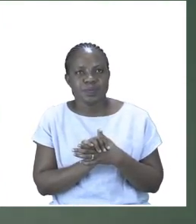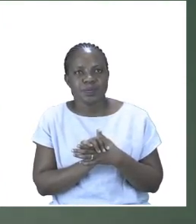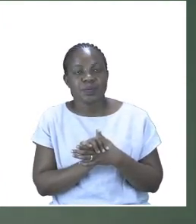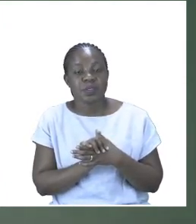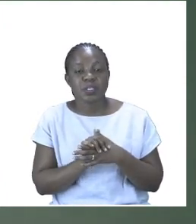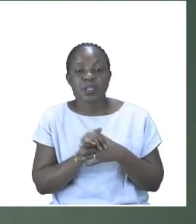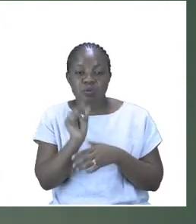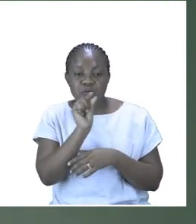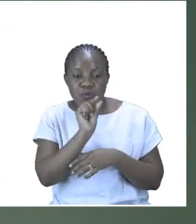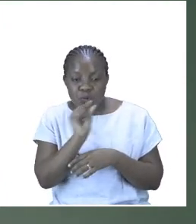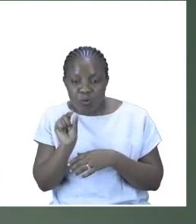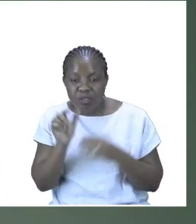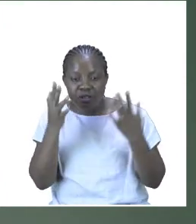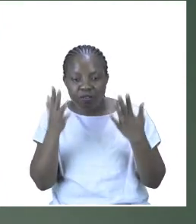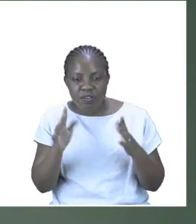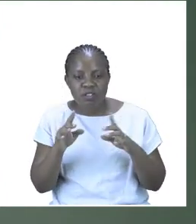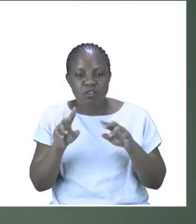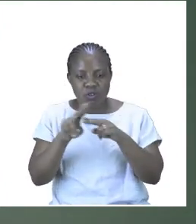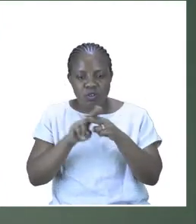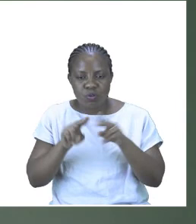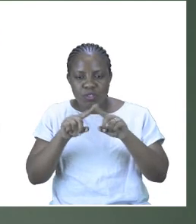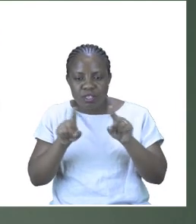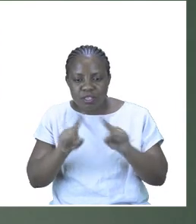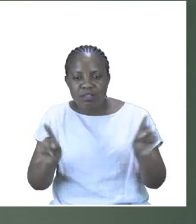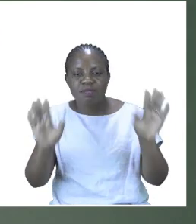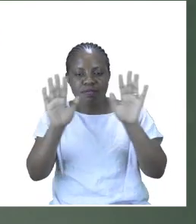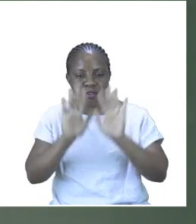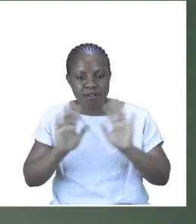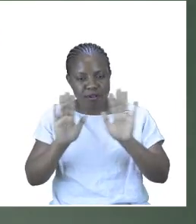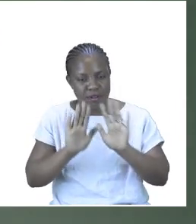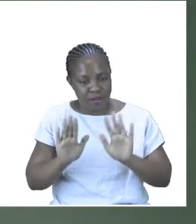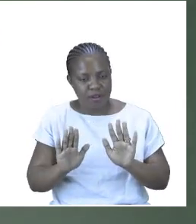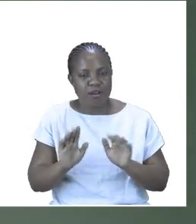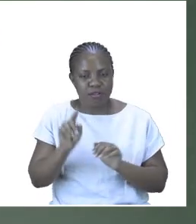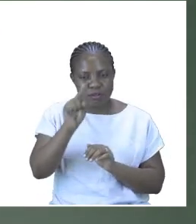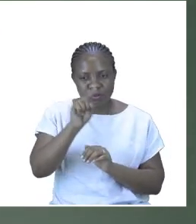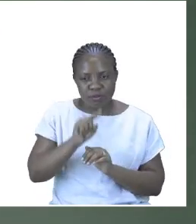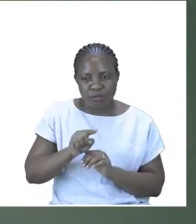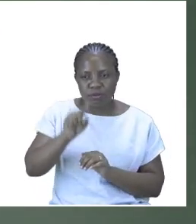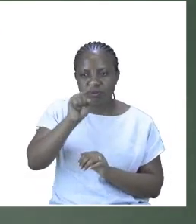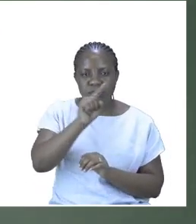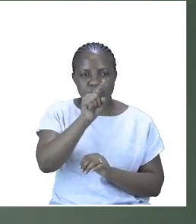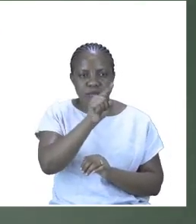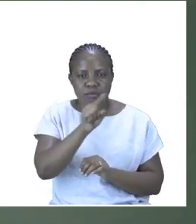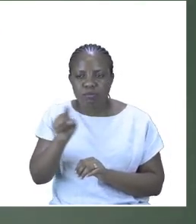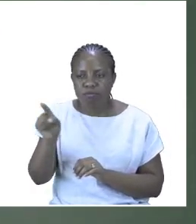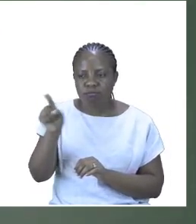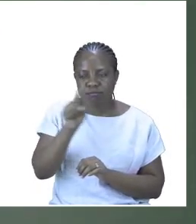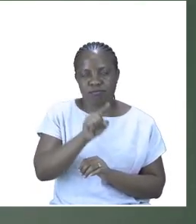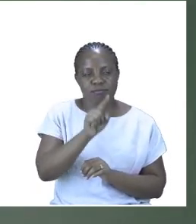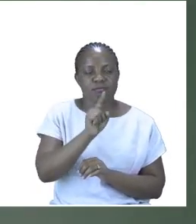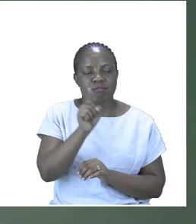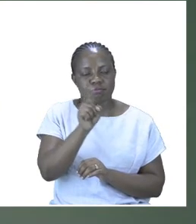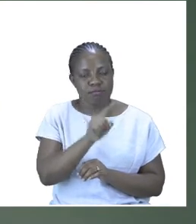them with color. I'm going to leave you to do this. Take your time for both exercises and